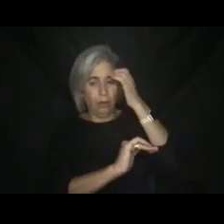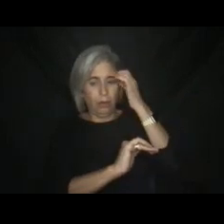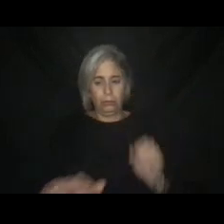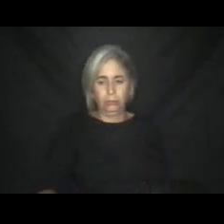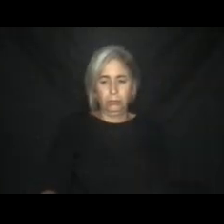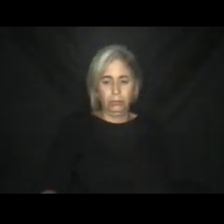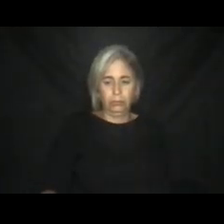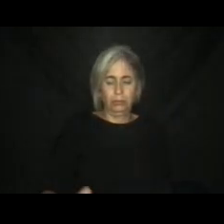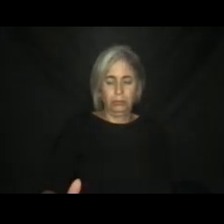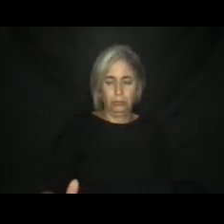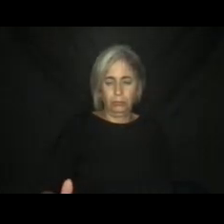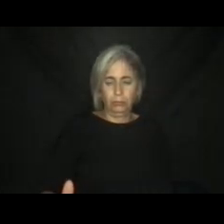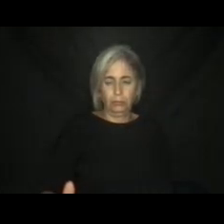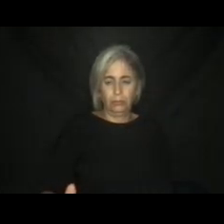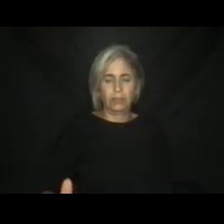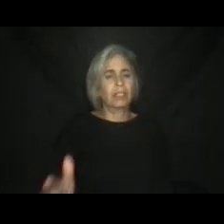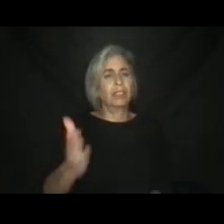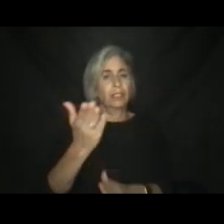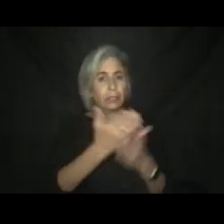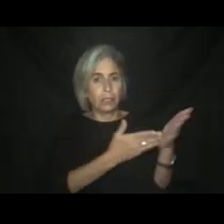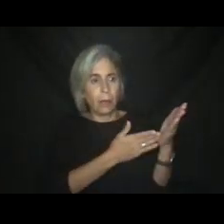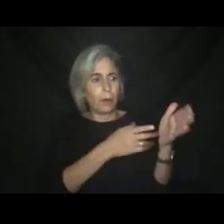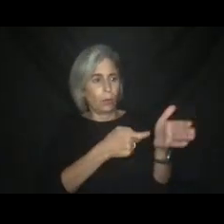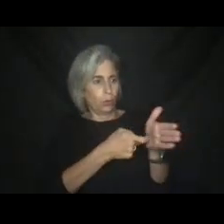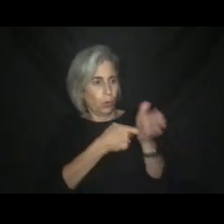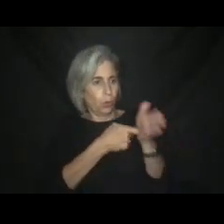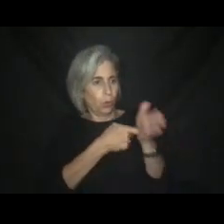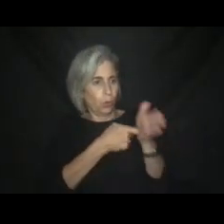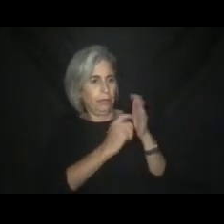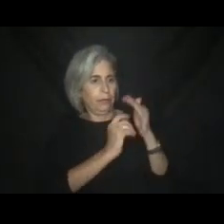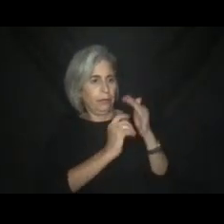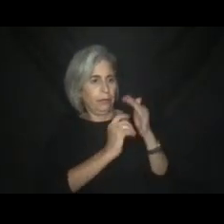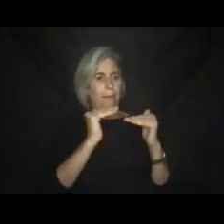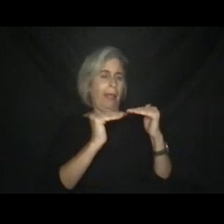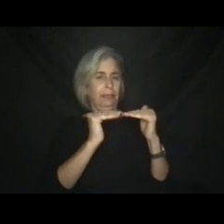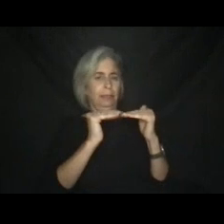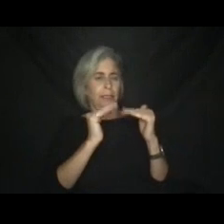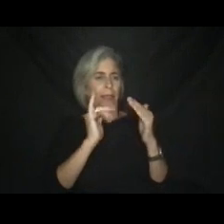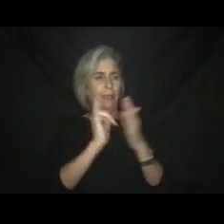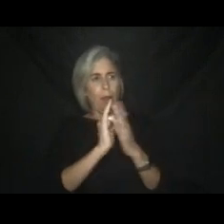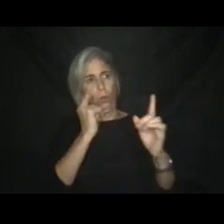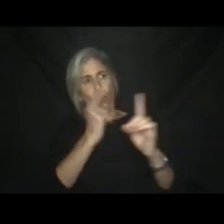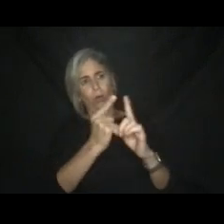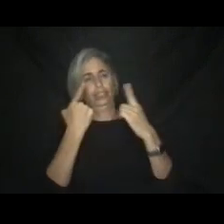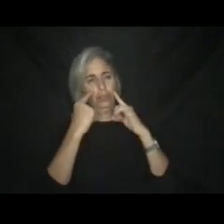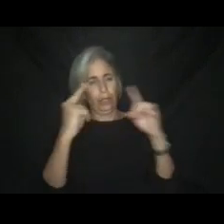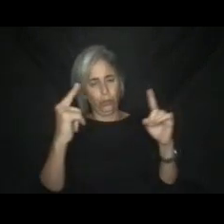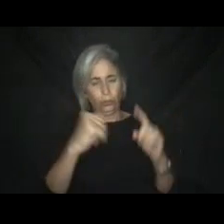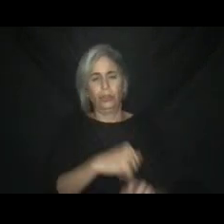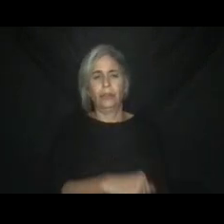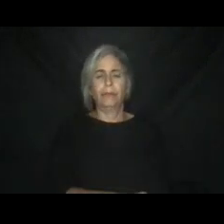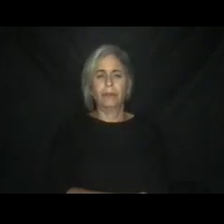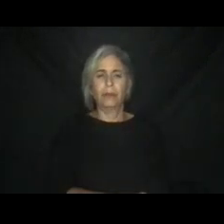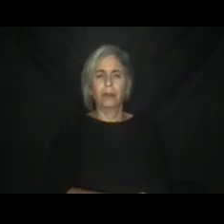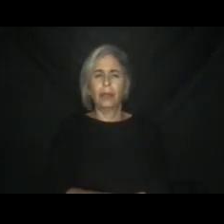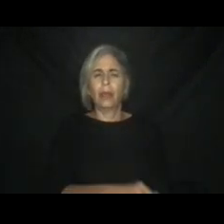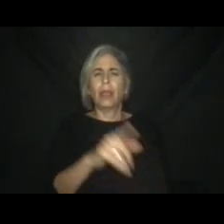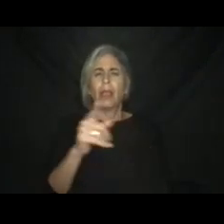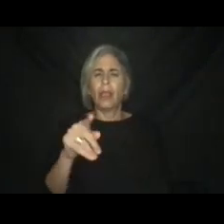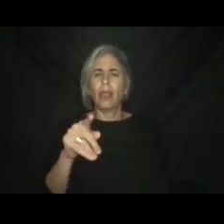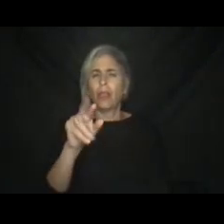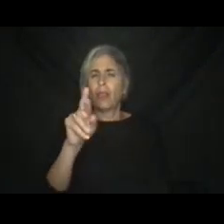it. So further adjustments are going to be required to achieve the balance that we're seeking. Specifically here, the Renaissance Commons